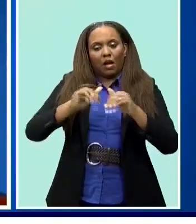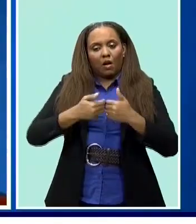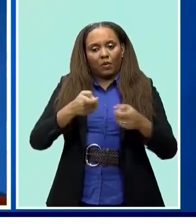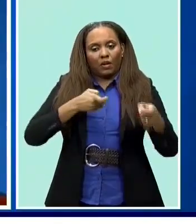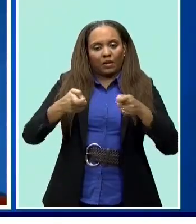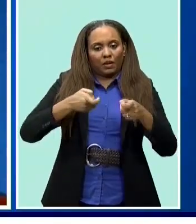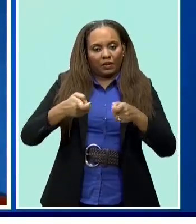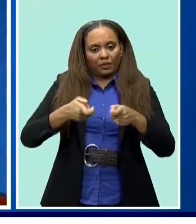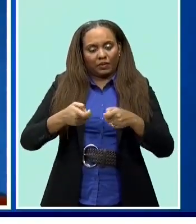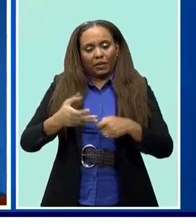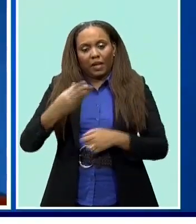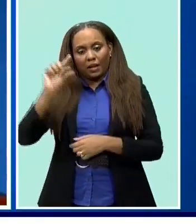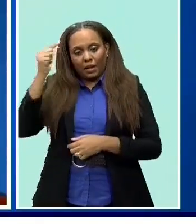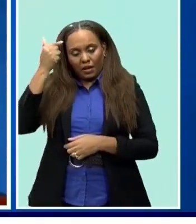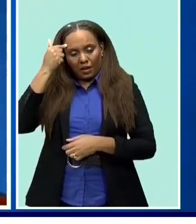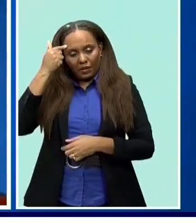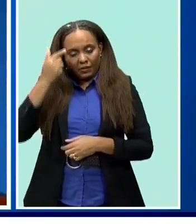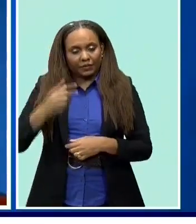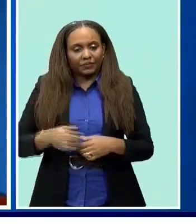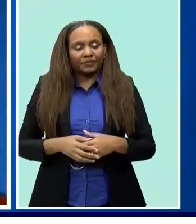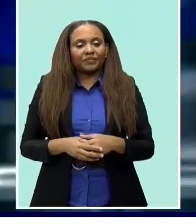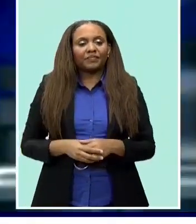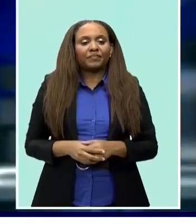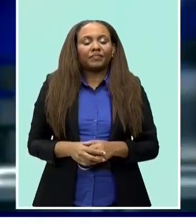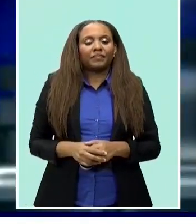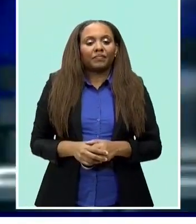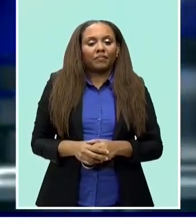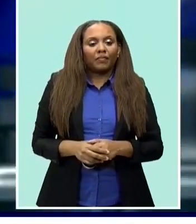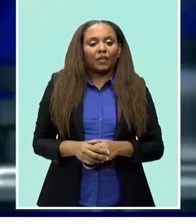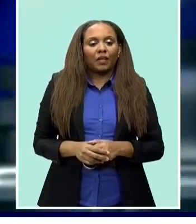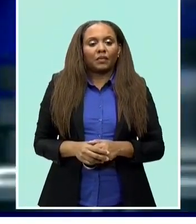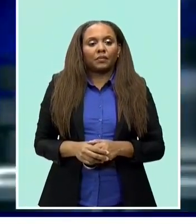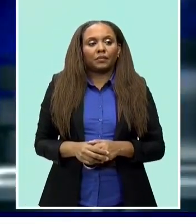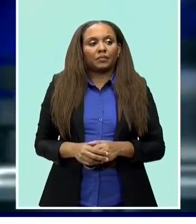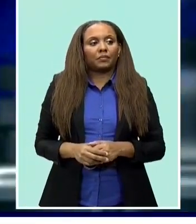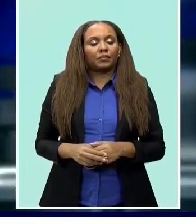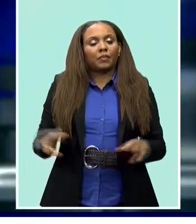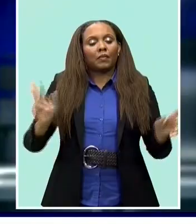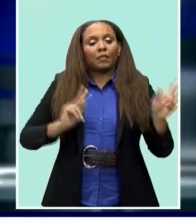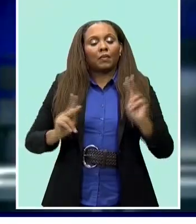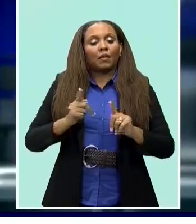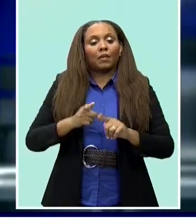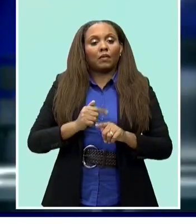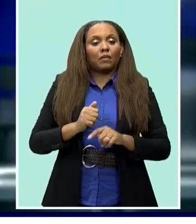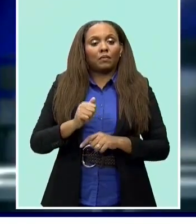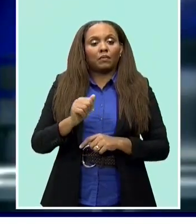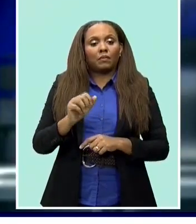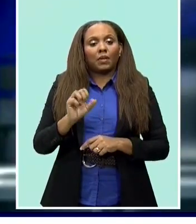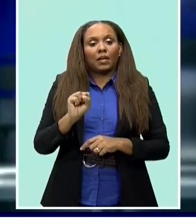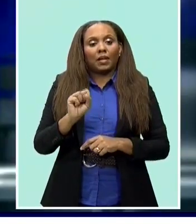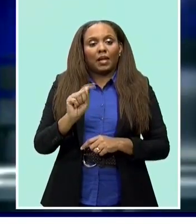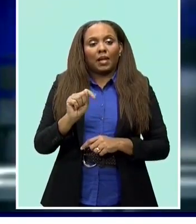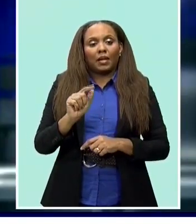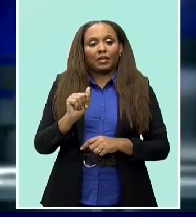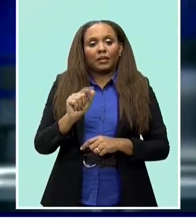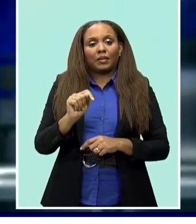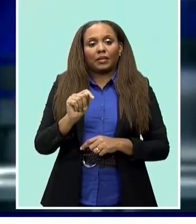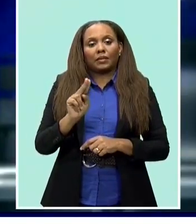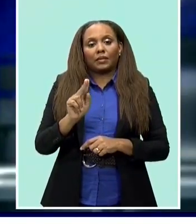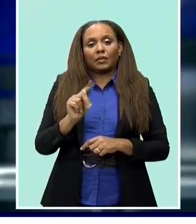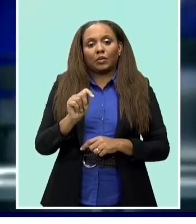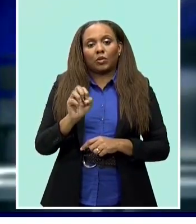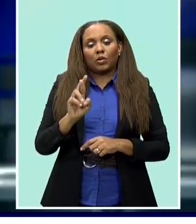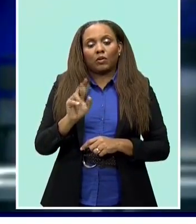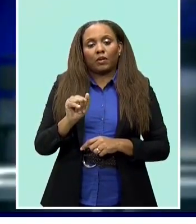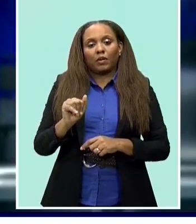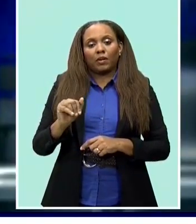and local government in this country. And officials from statutory corporations will also sit on the assemblies